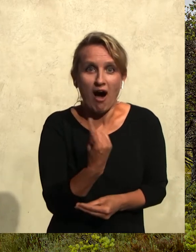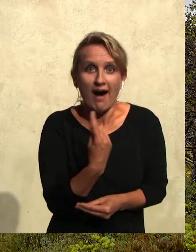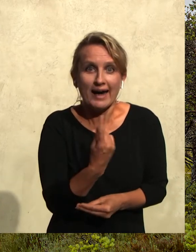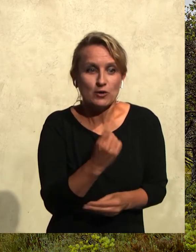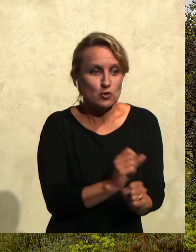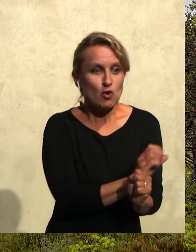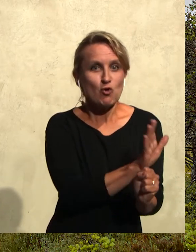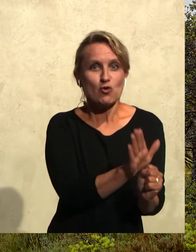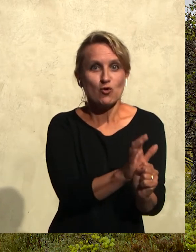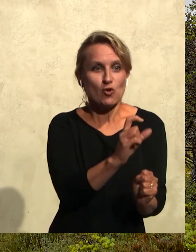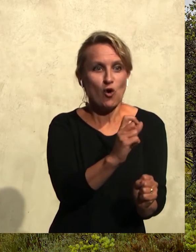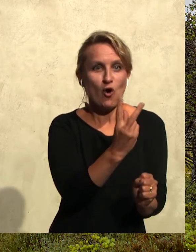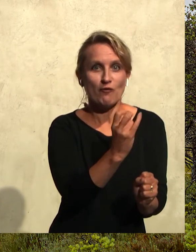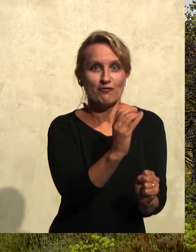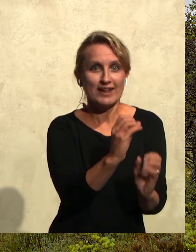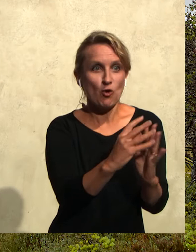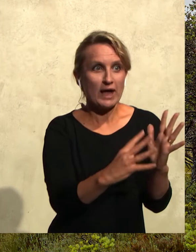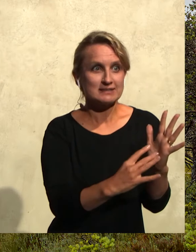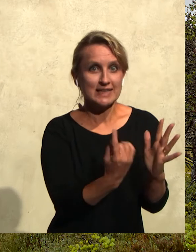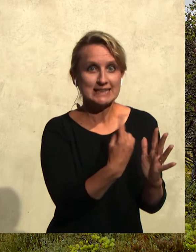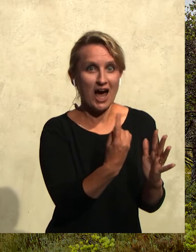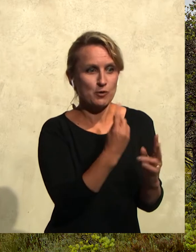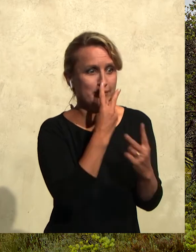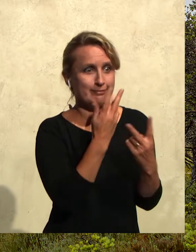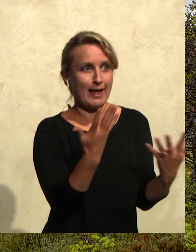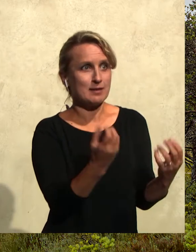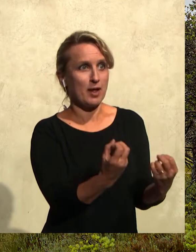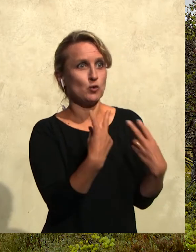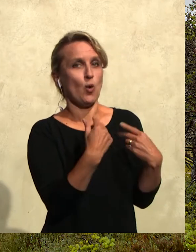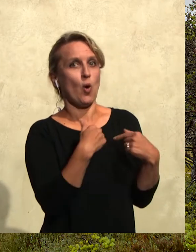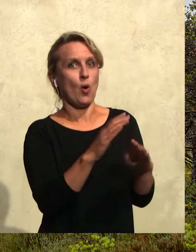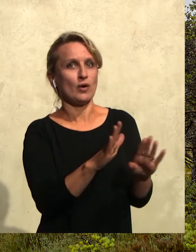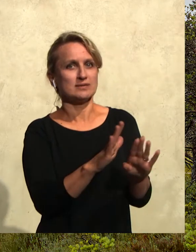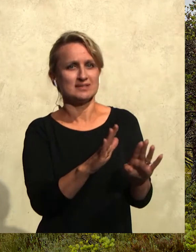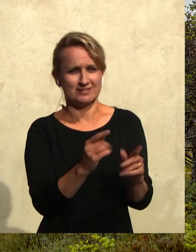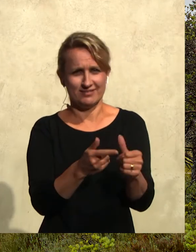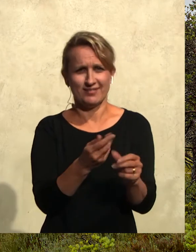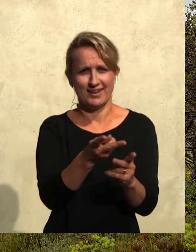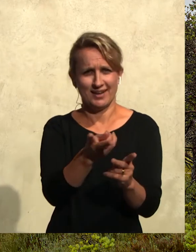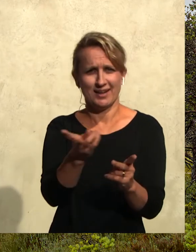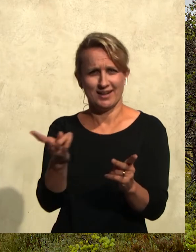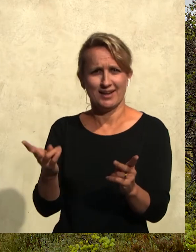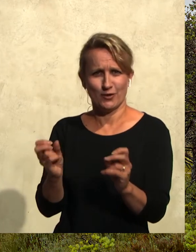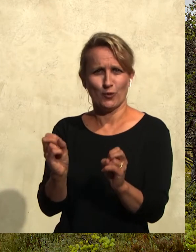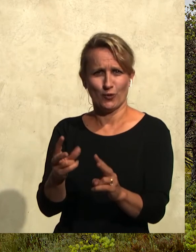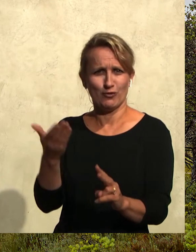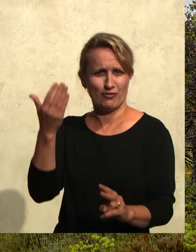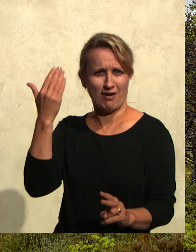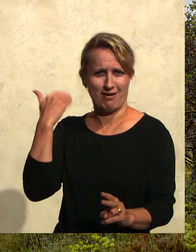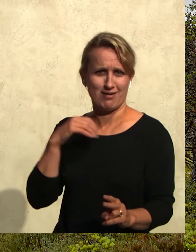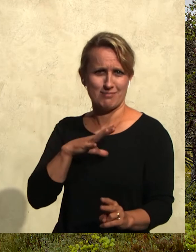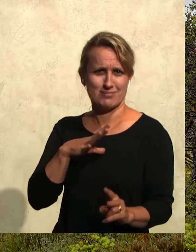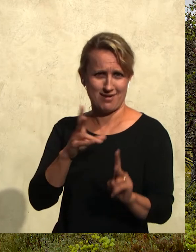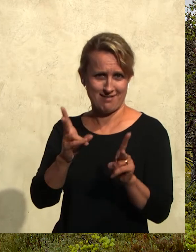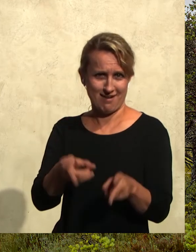some pre-existing threats as well that we need to consider. So if I start